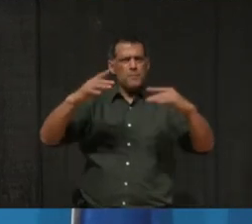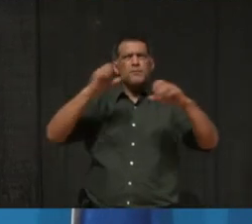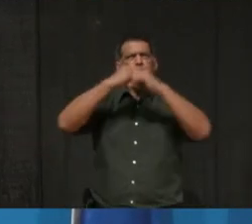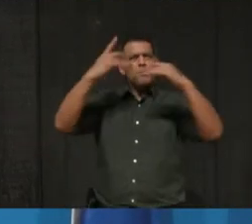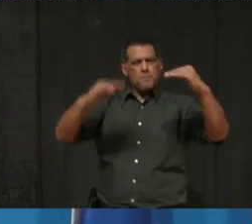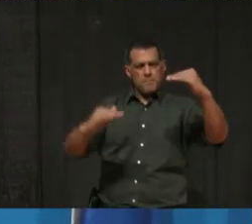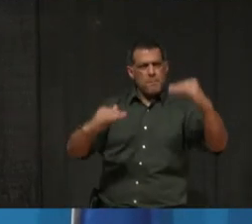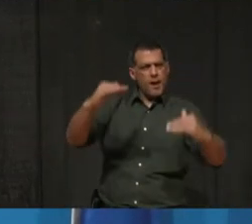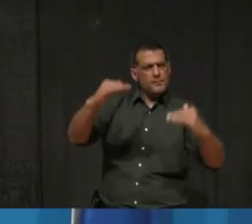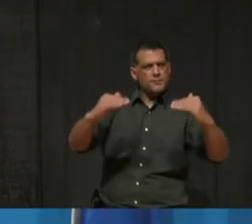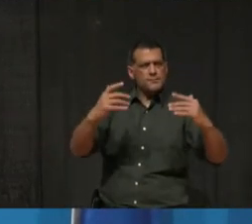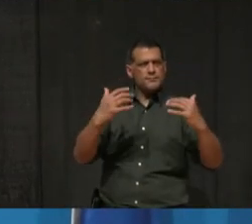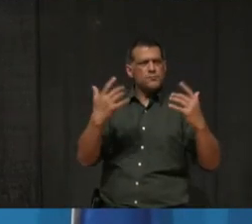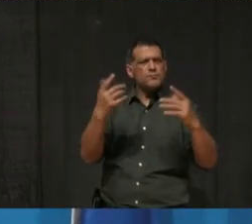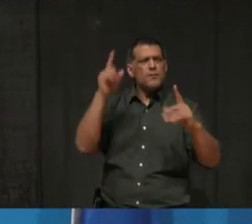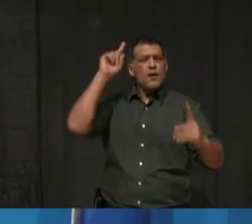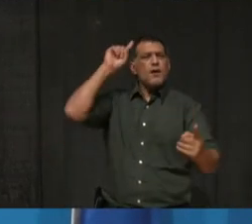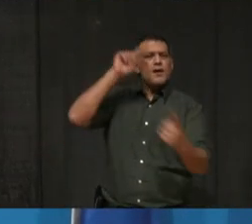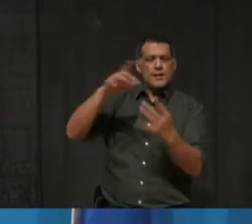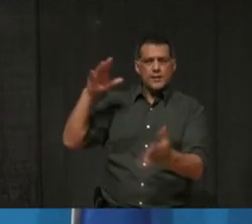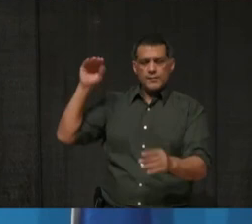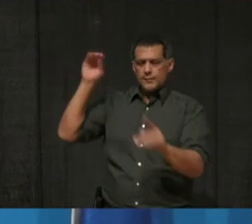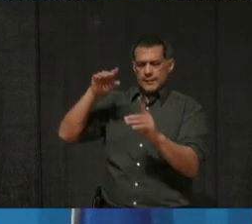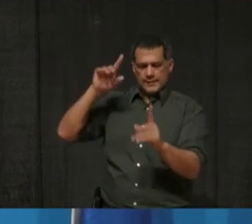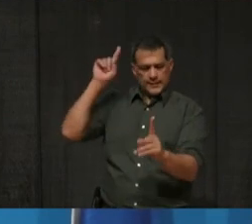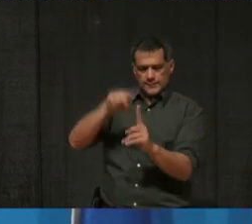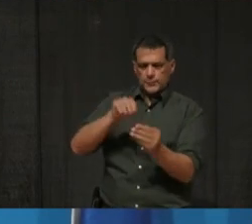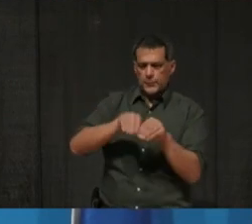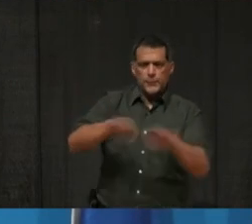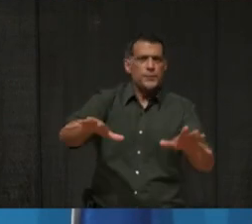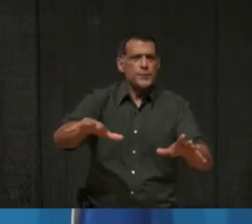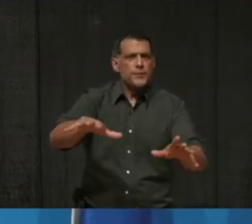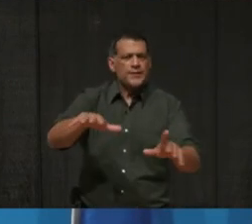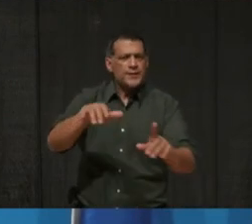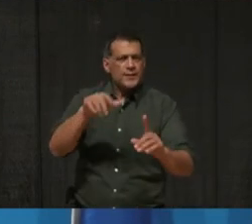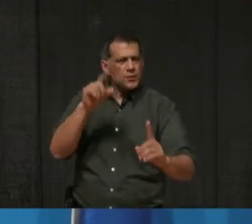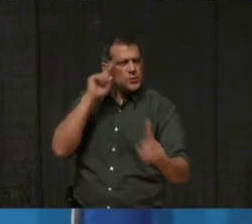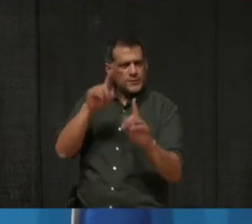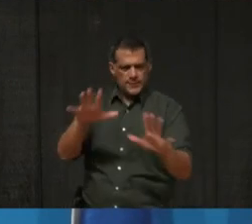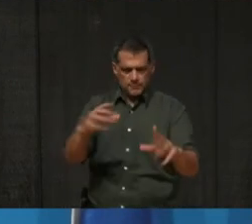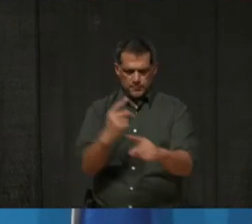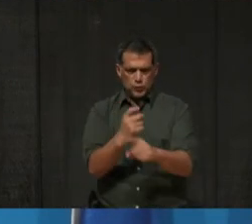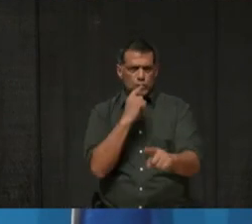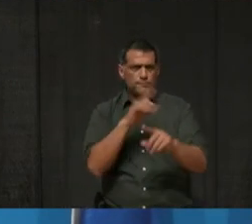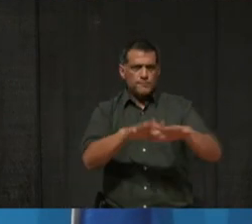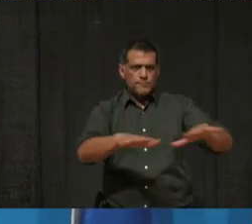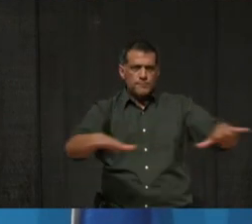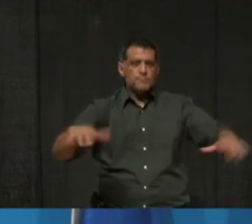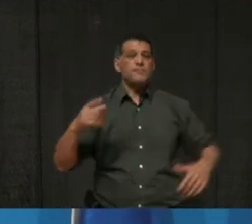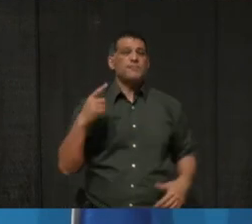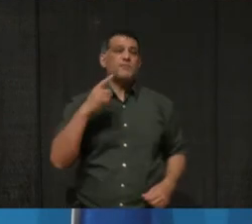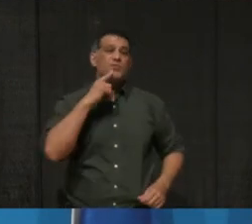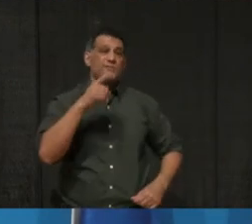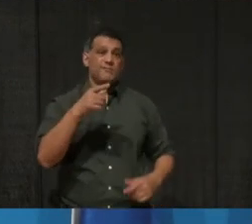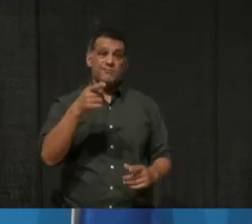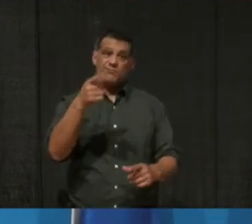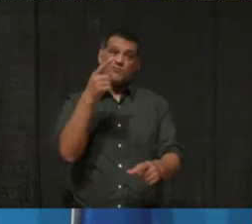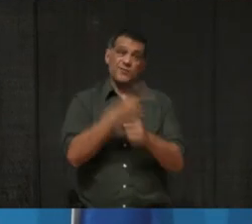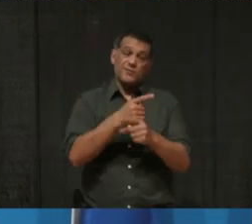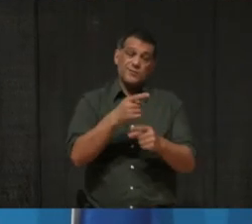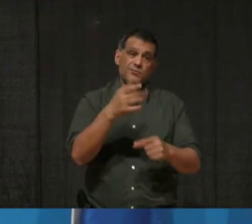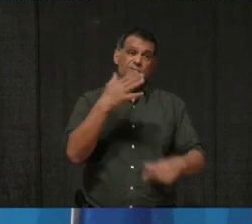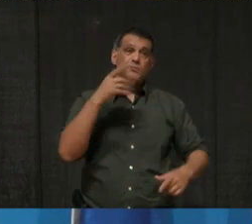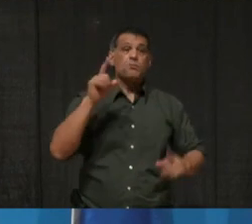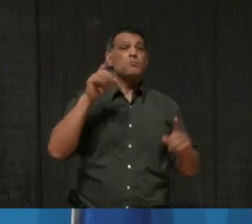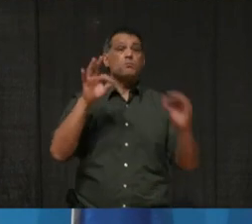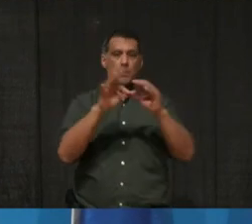next steps are? So, Steve, it's a great question. So at the time when I was proposing a balance in terms of limiting contacts, we were